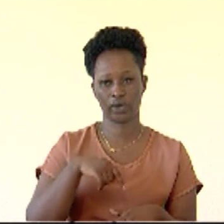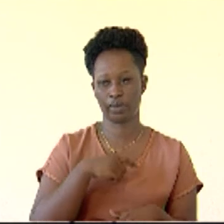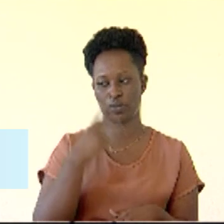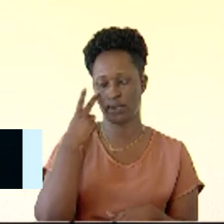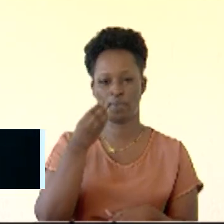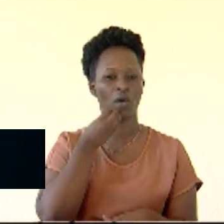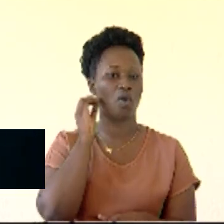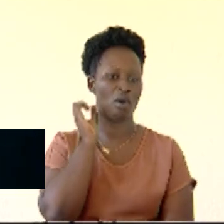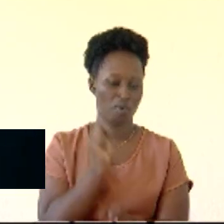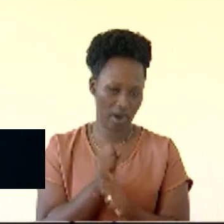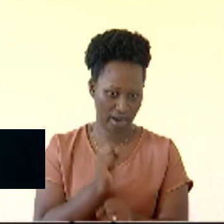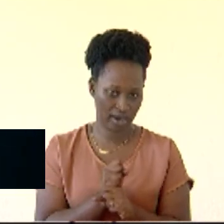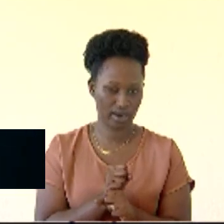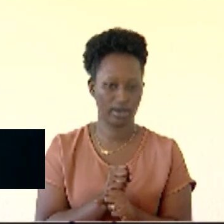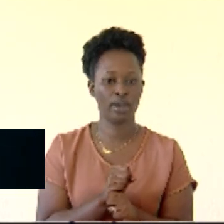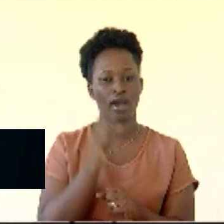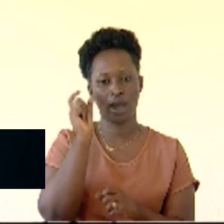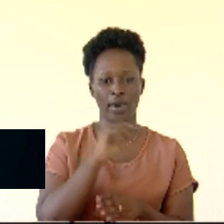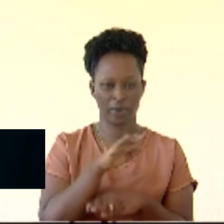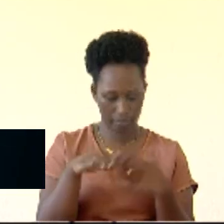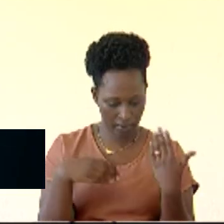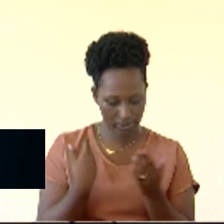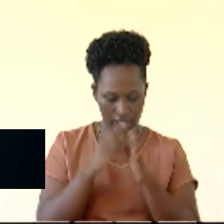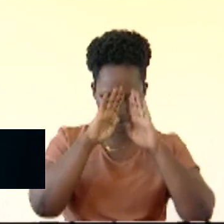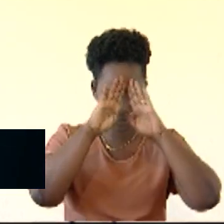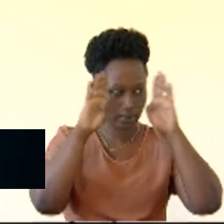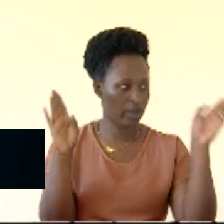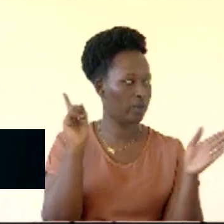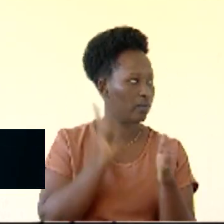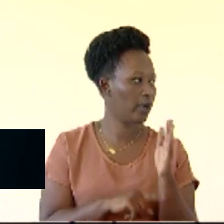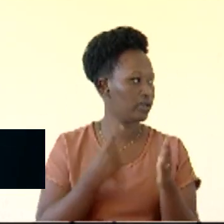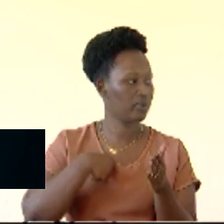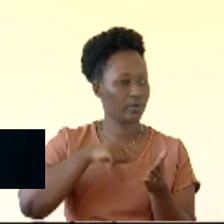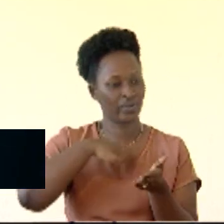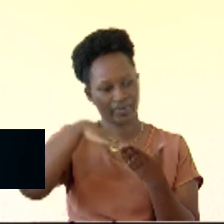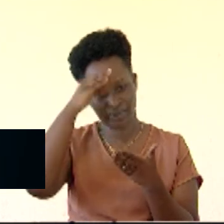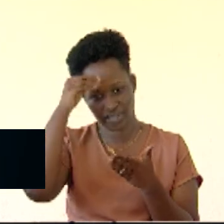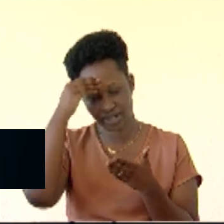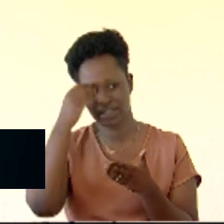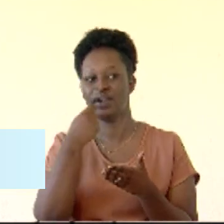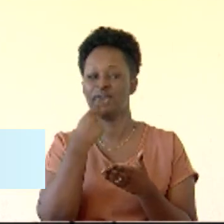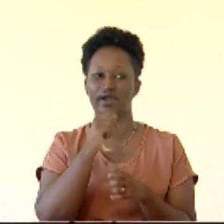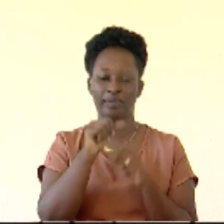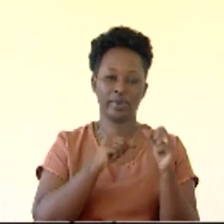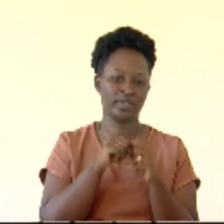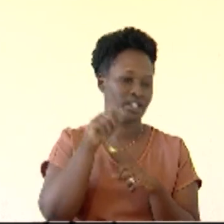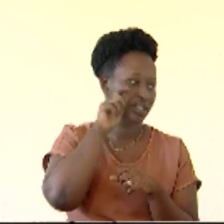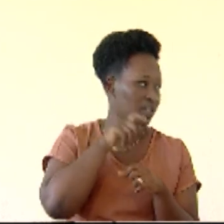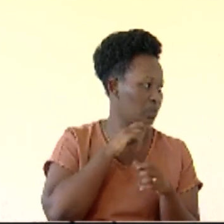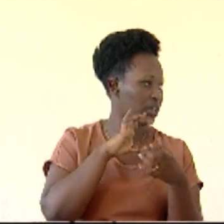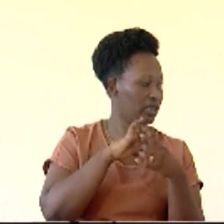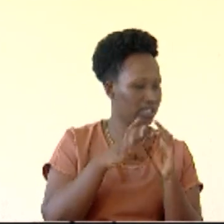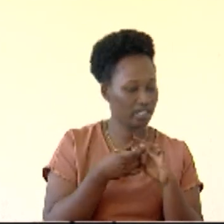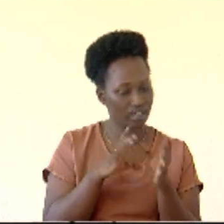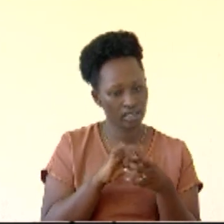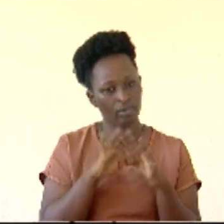assessment, and I think everybody is now aware of what we've been discussing. We're discussing about types of relationships. We discussed about how people should